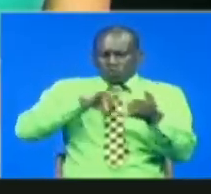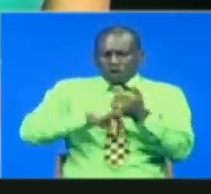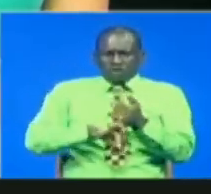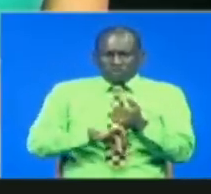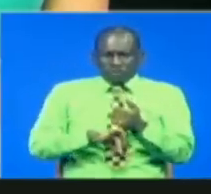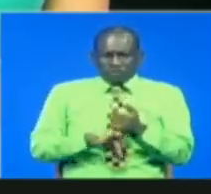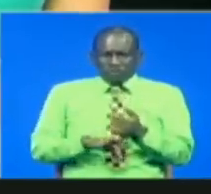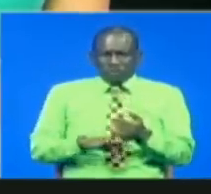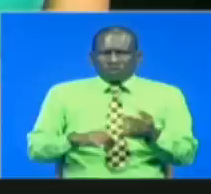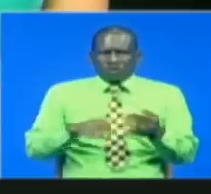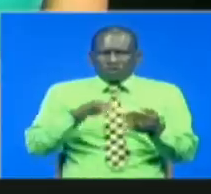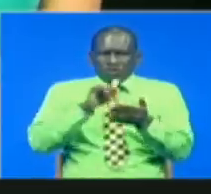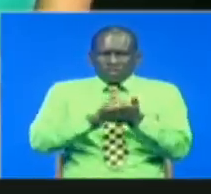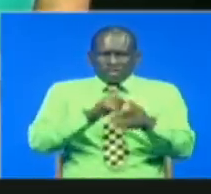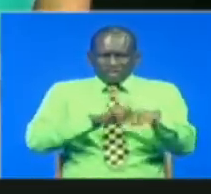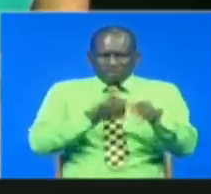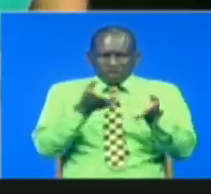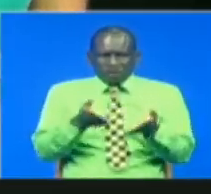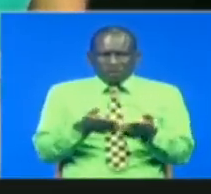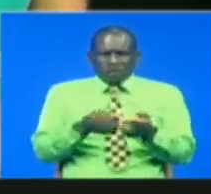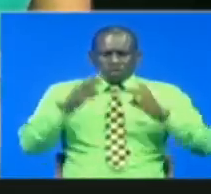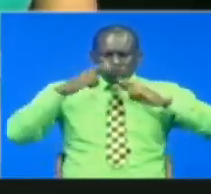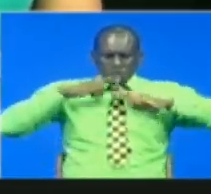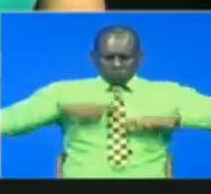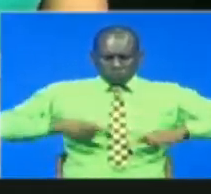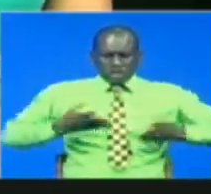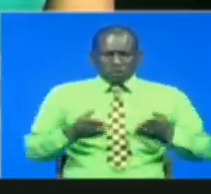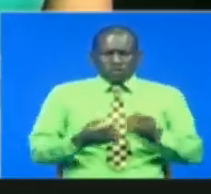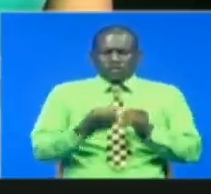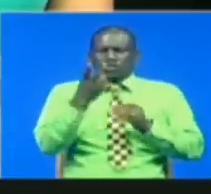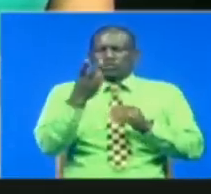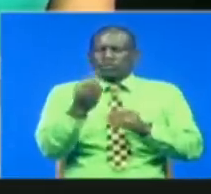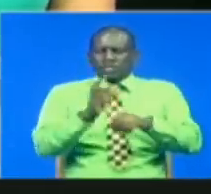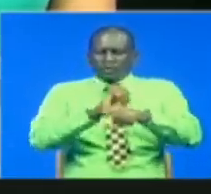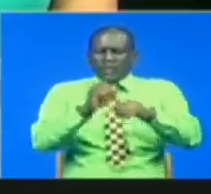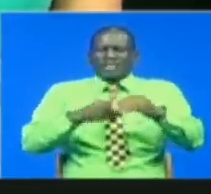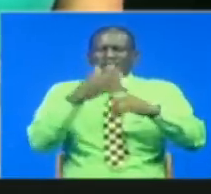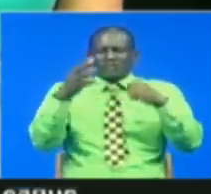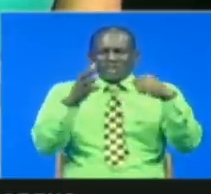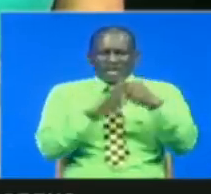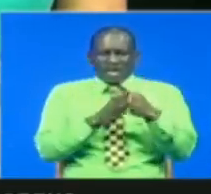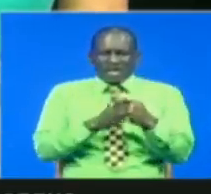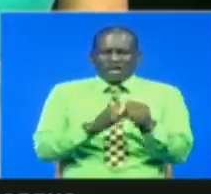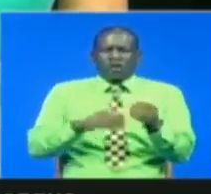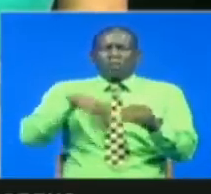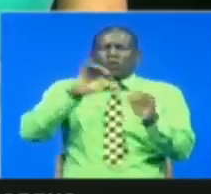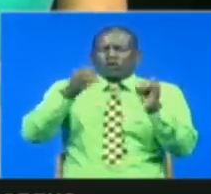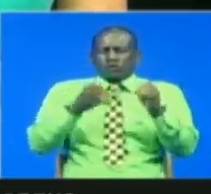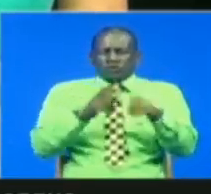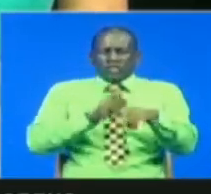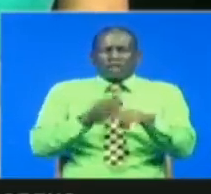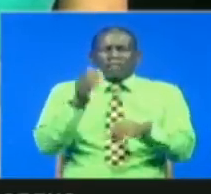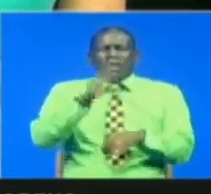right, on that note, let's take a breather. It is 20 past 9. Much more when we return.